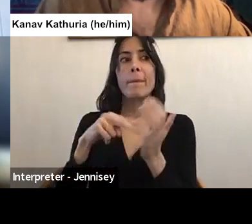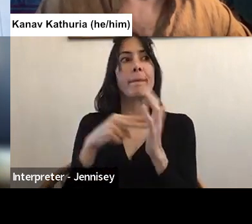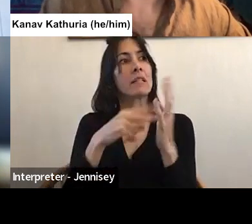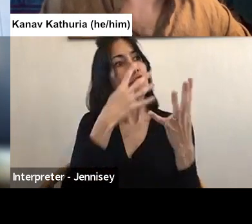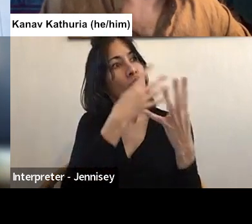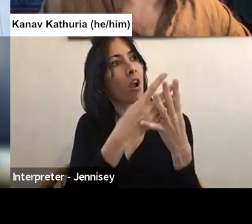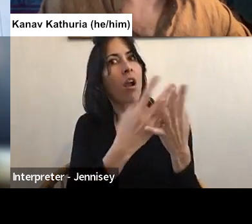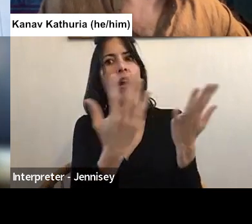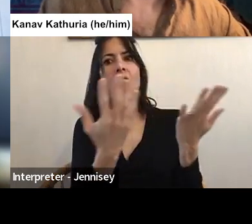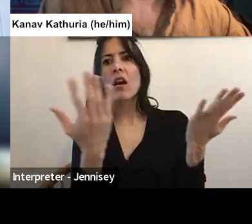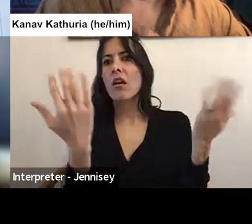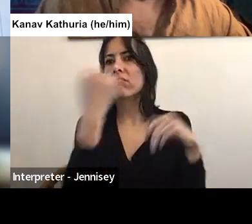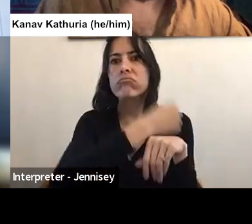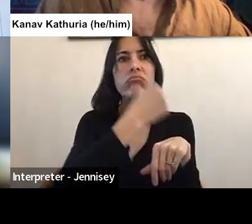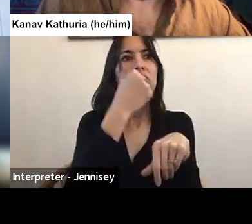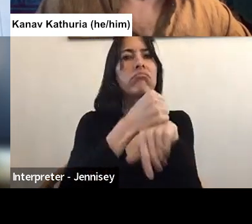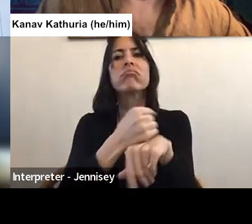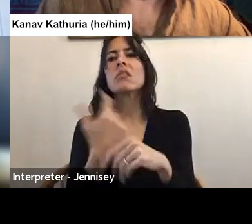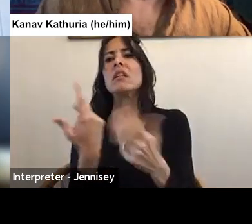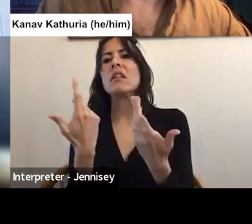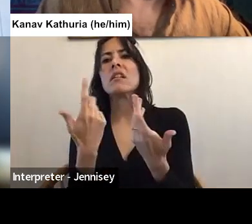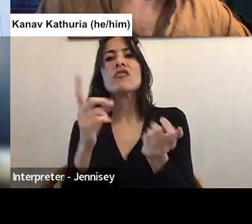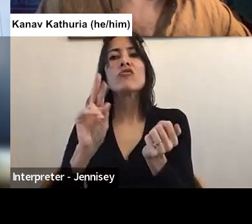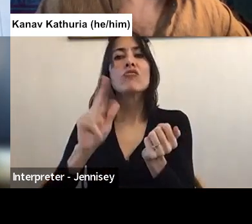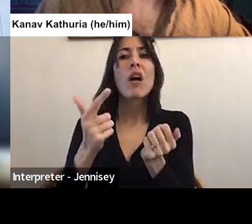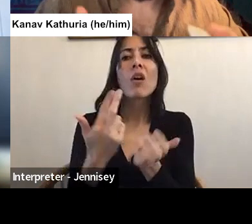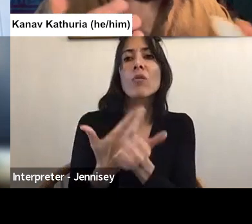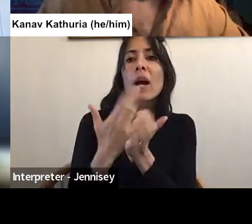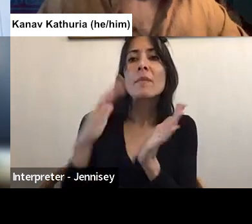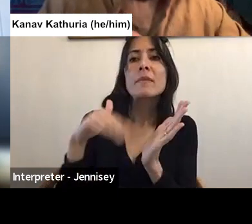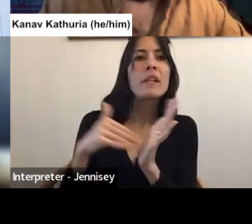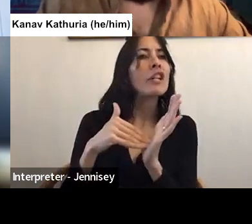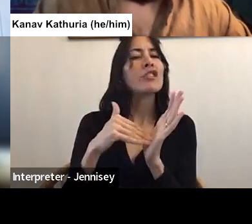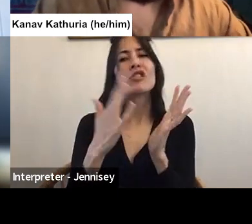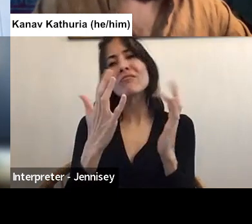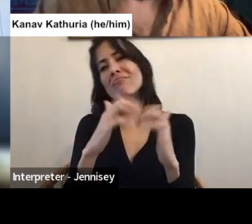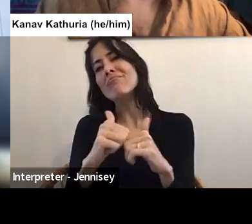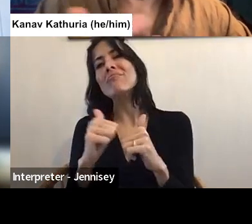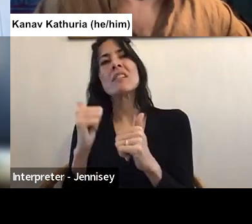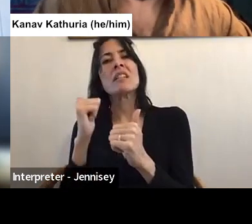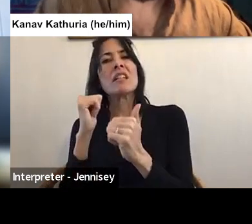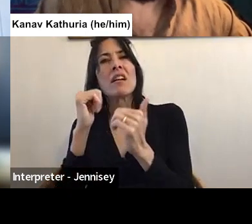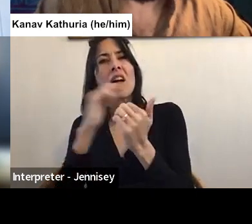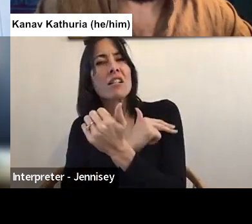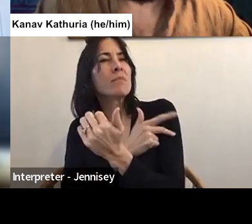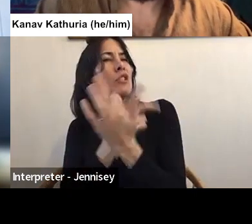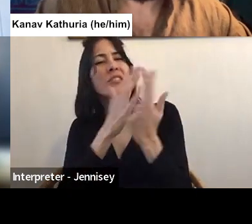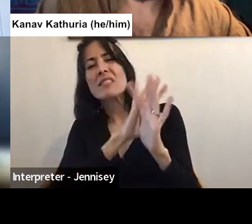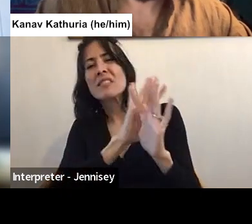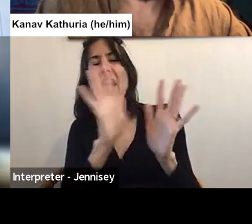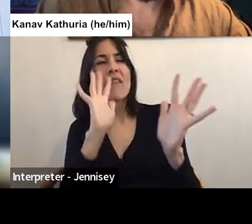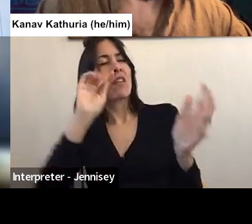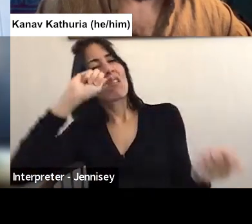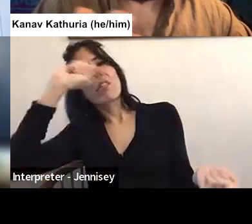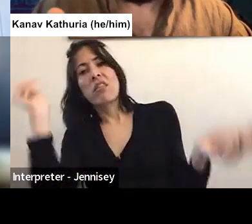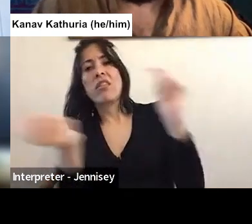institutions, mandatory drug rehab centers, and all carceral institutions. which also means bringing in an analysis of the nonprofit industrial